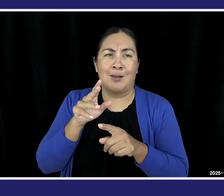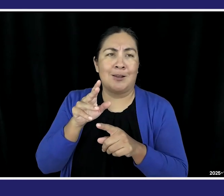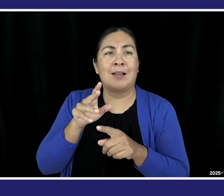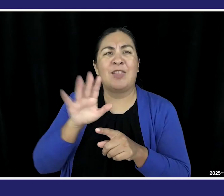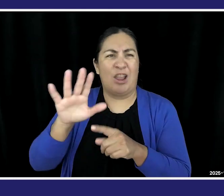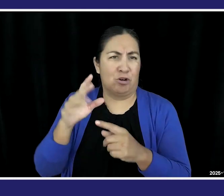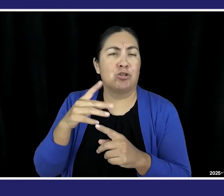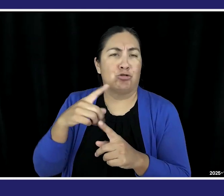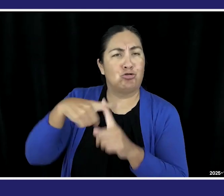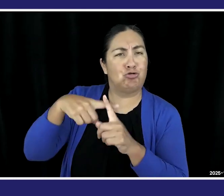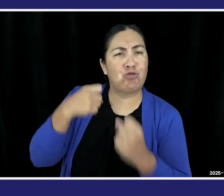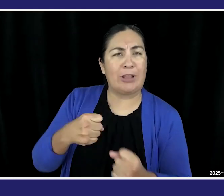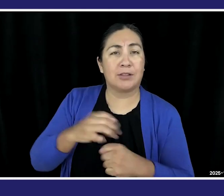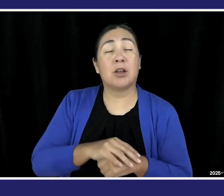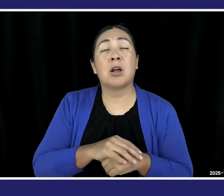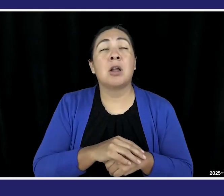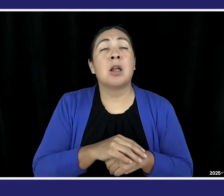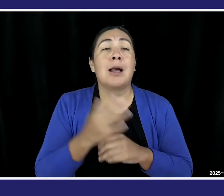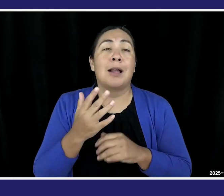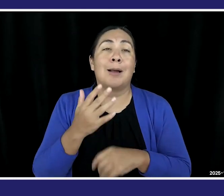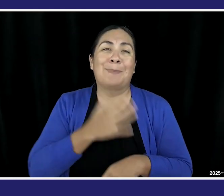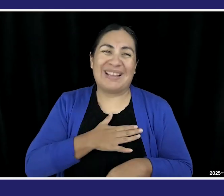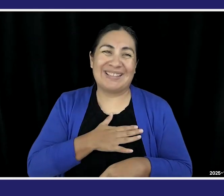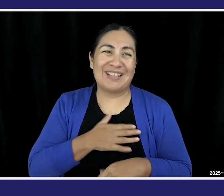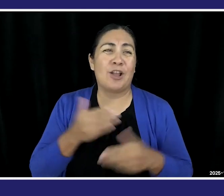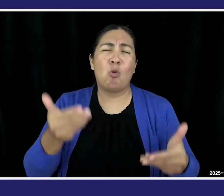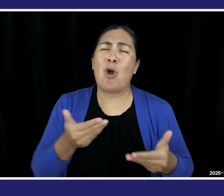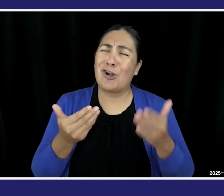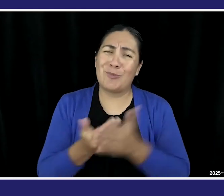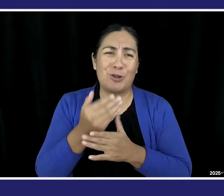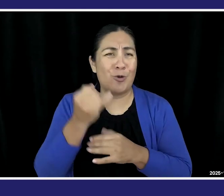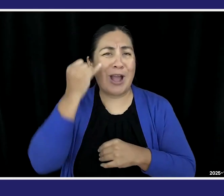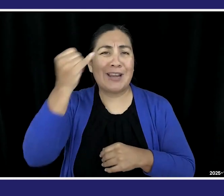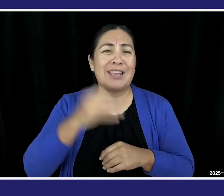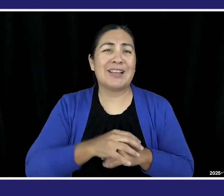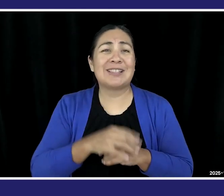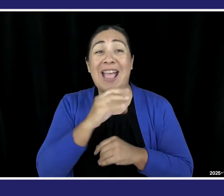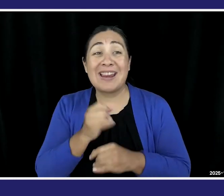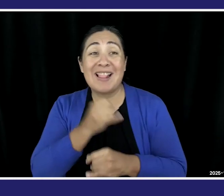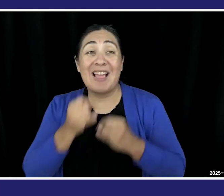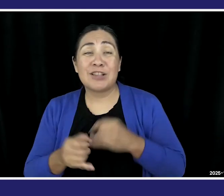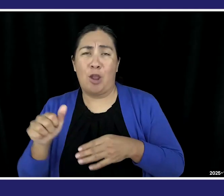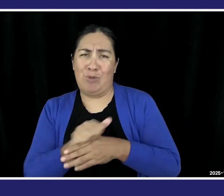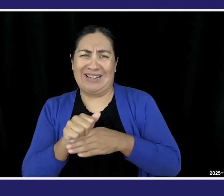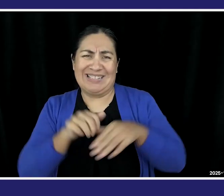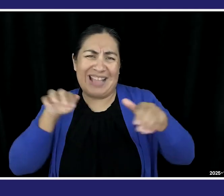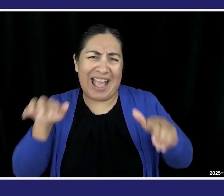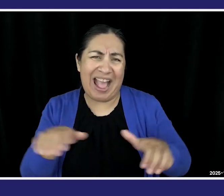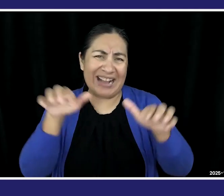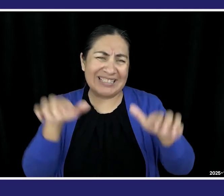practice active listening, which again includes honoring speakers' time and